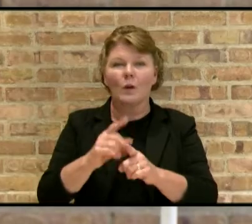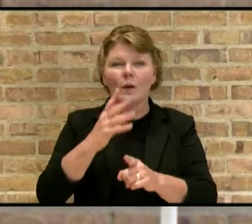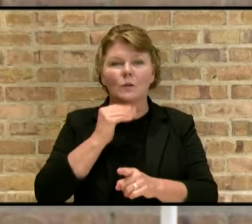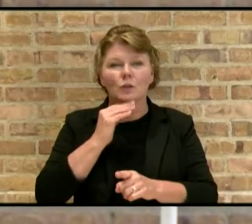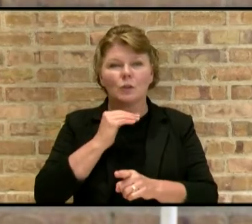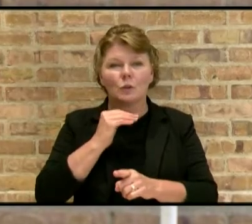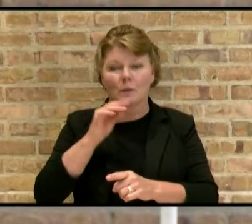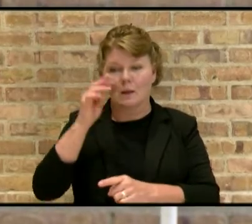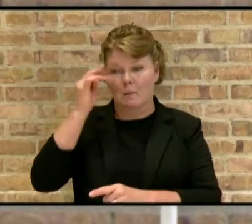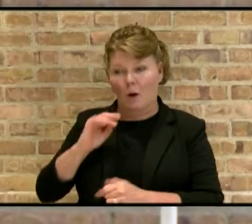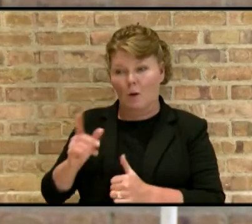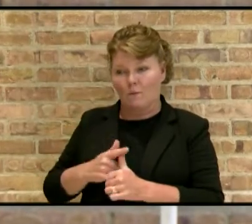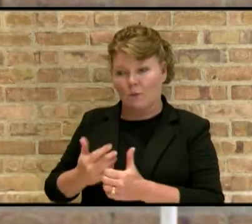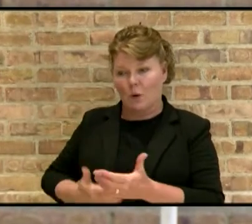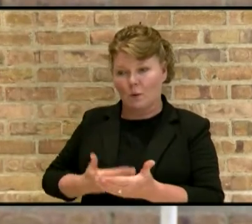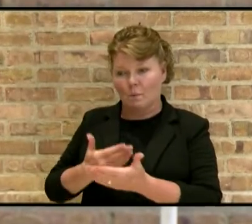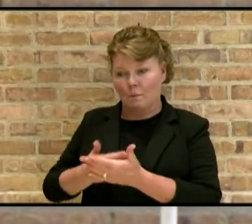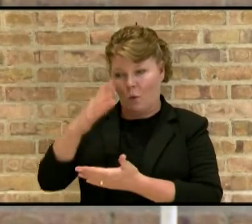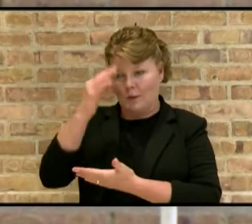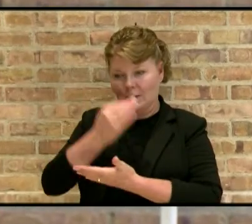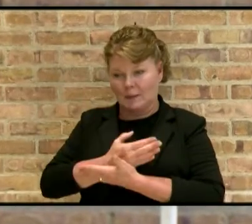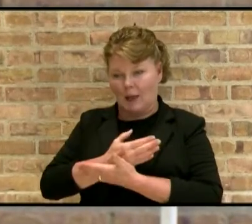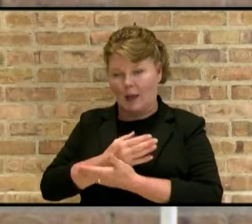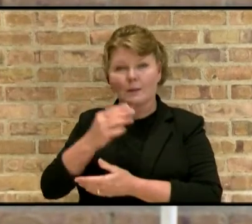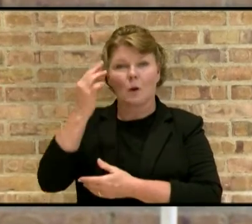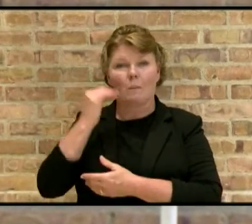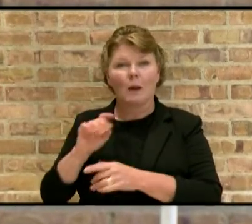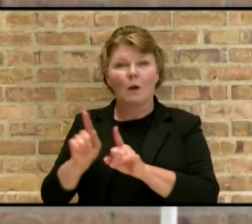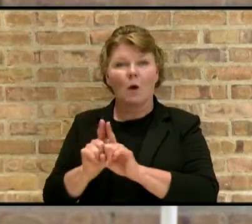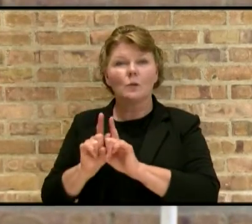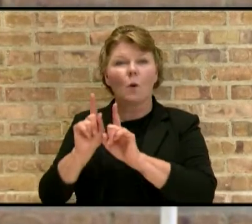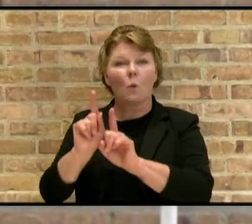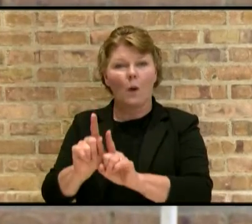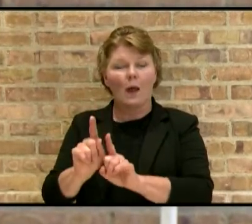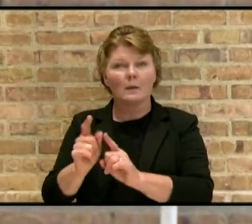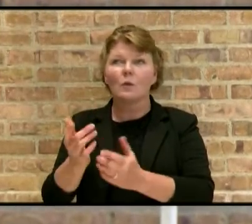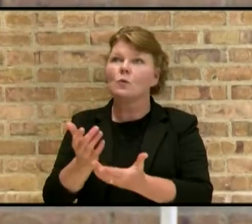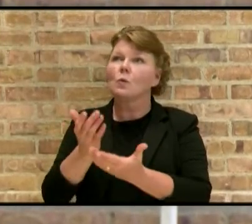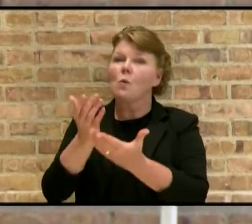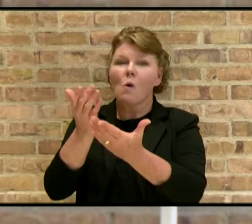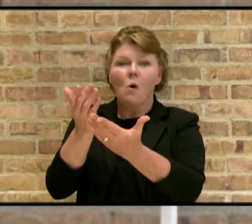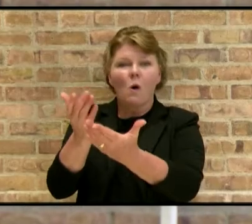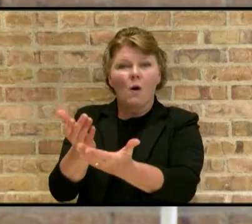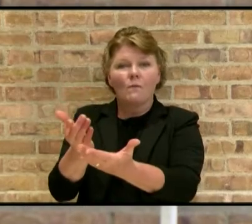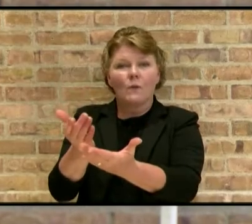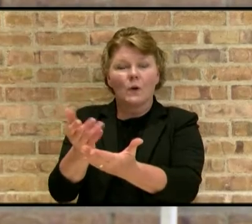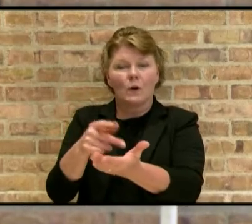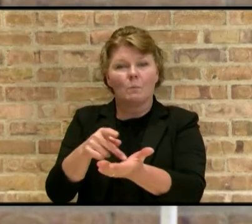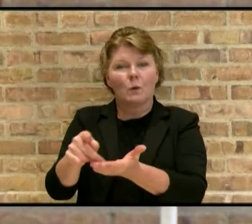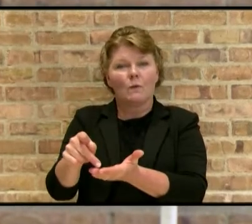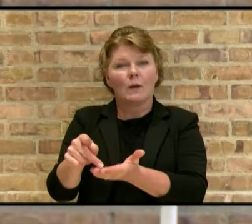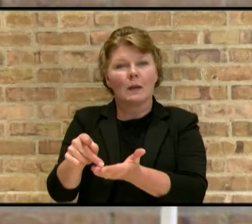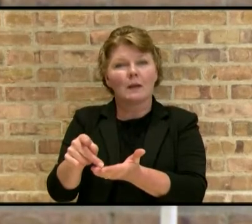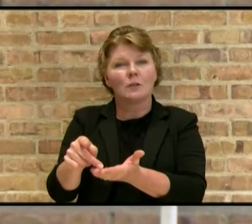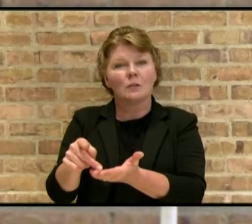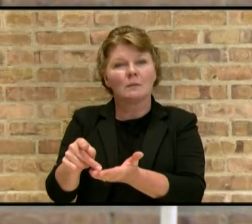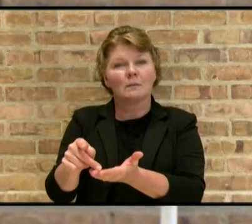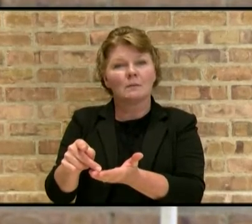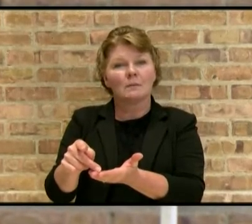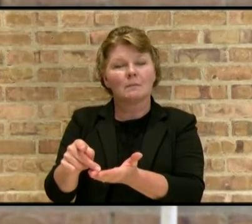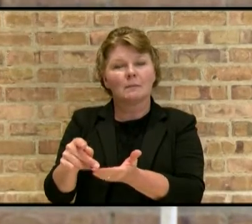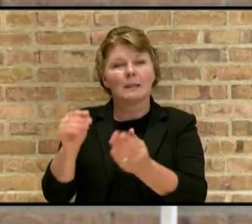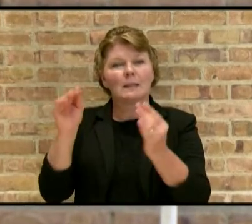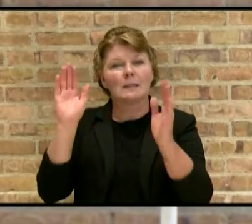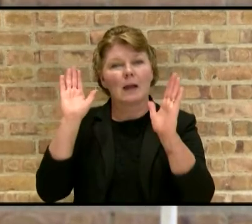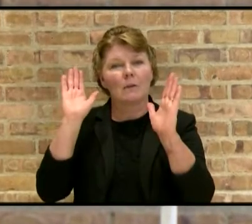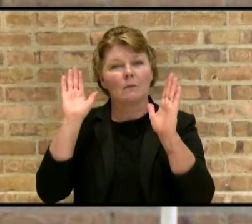Mary's firstborn son, so Mary also went to the temple to offer the sacrifice of purification. Not only